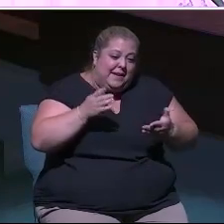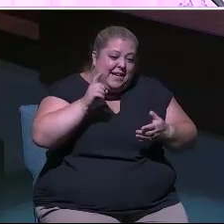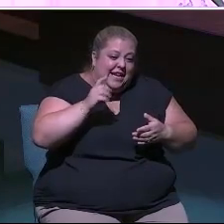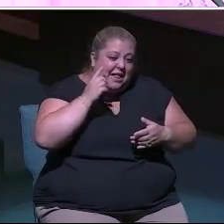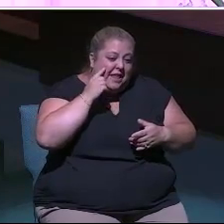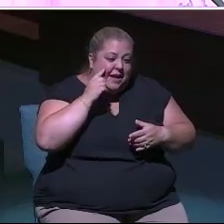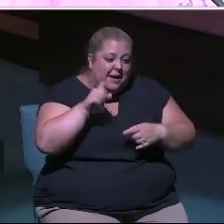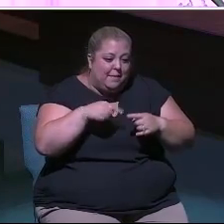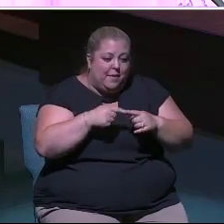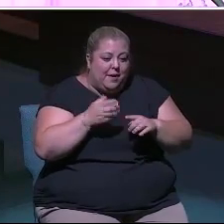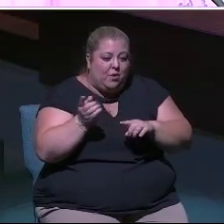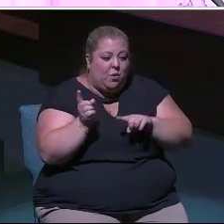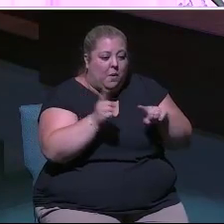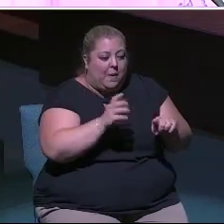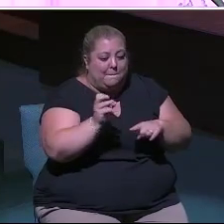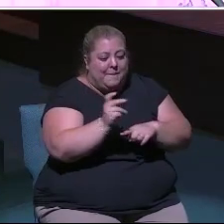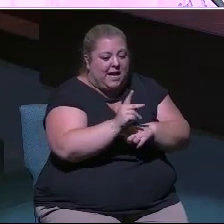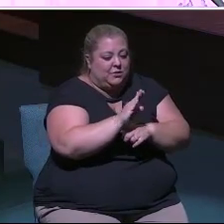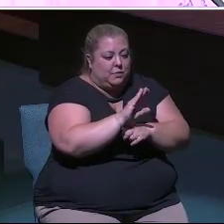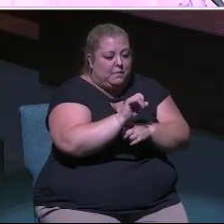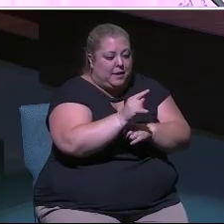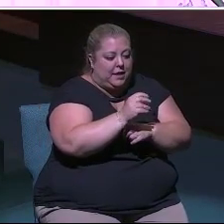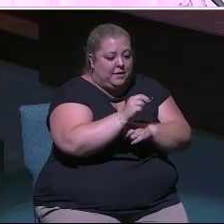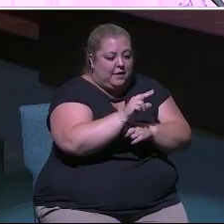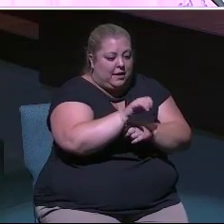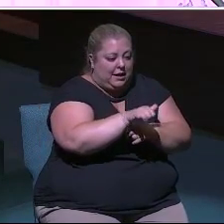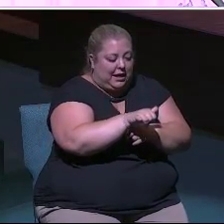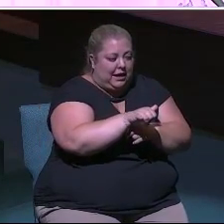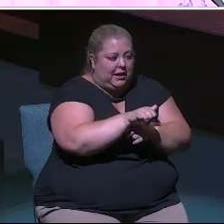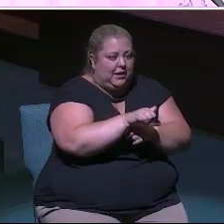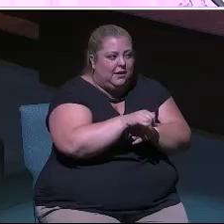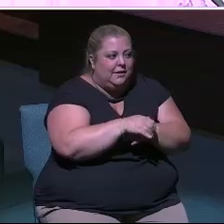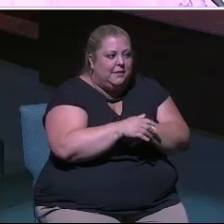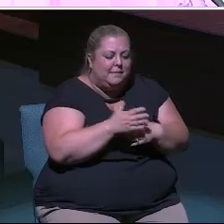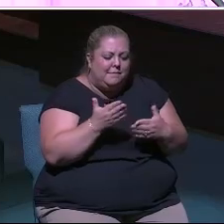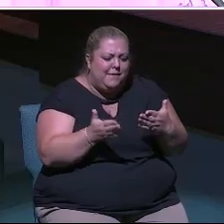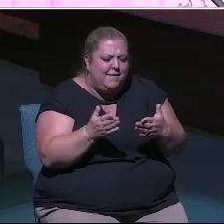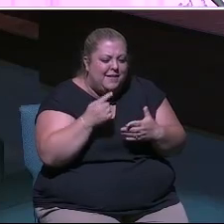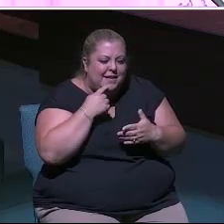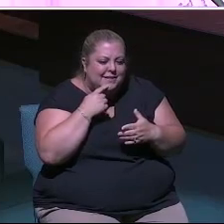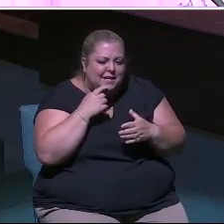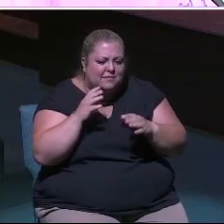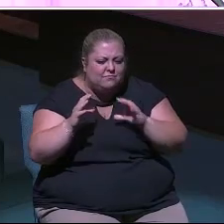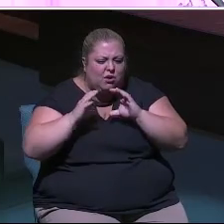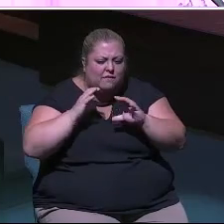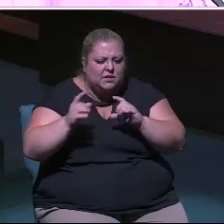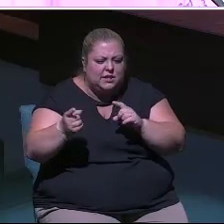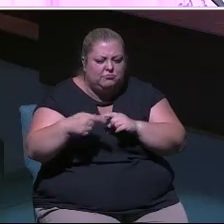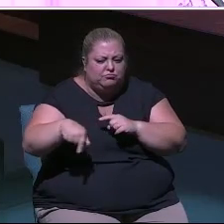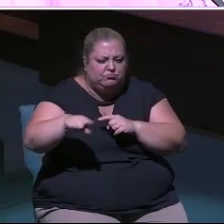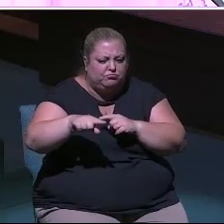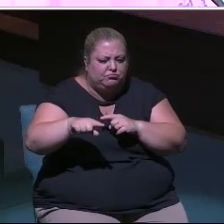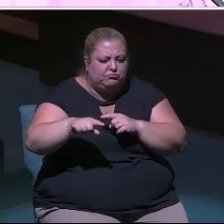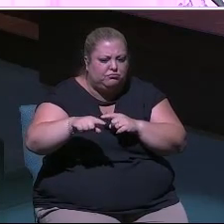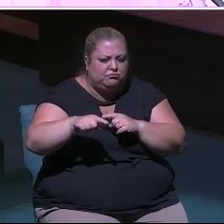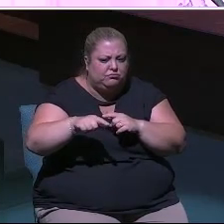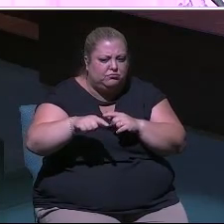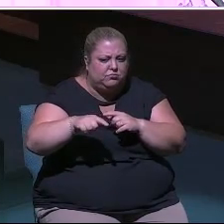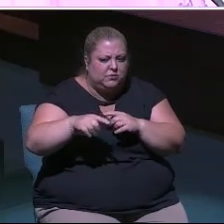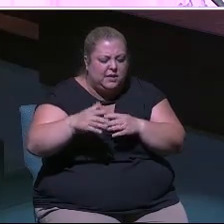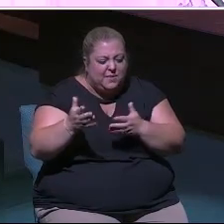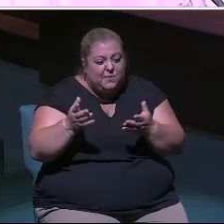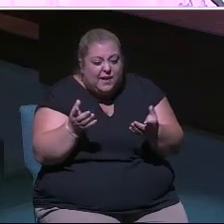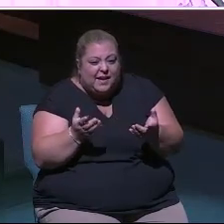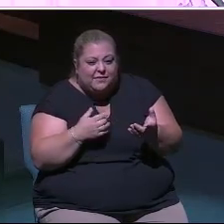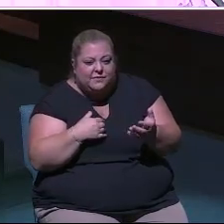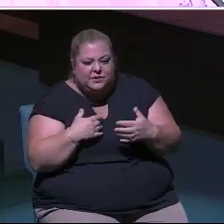there. I wonder if the conversation, I'd love to know. Maybe they said, you know, we have some stuff to do here. Why